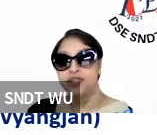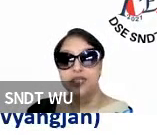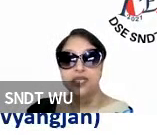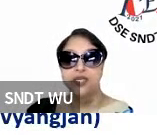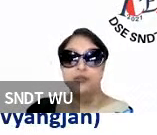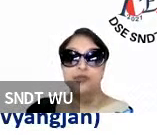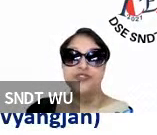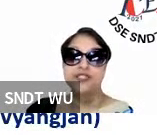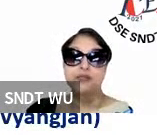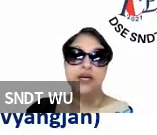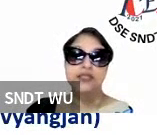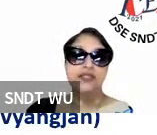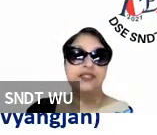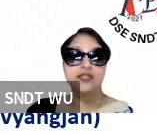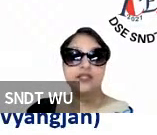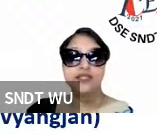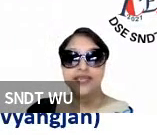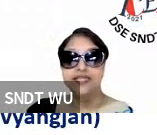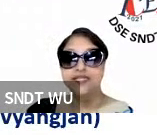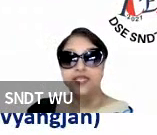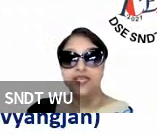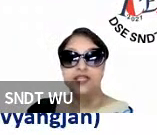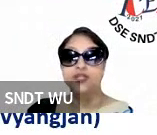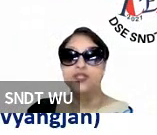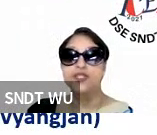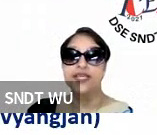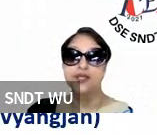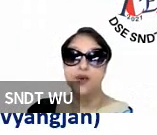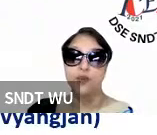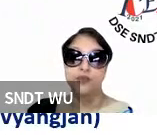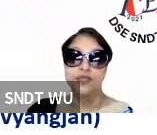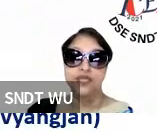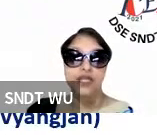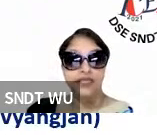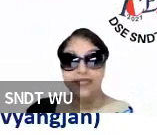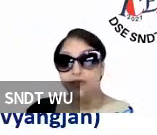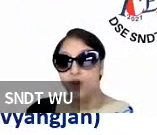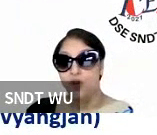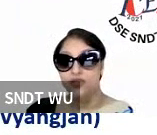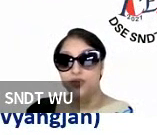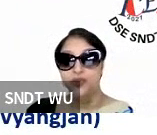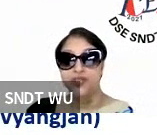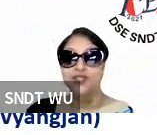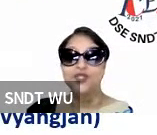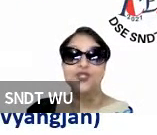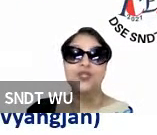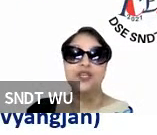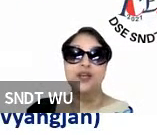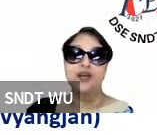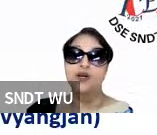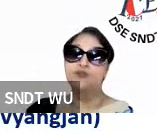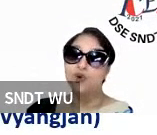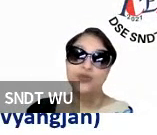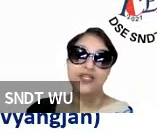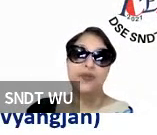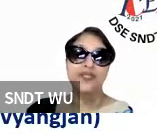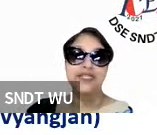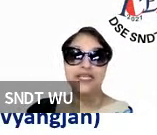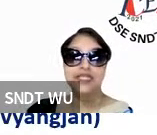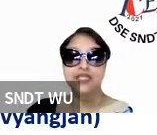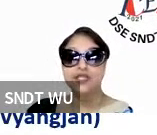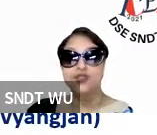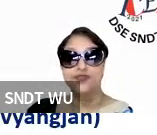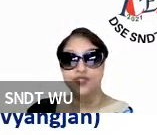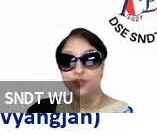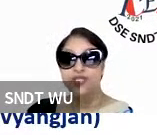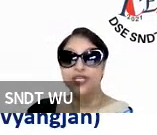department. Professor Bhan considers DSC as her second home. Little wonder though, considering her more than